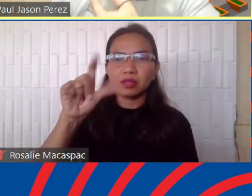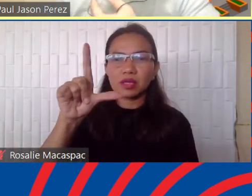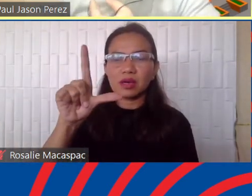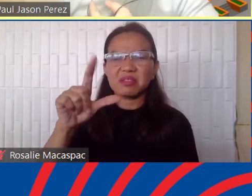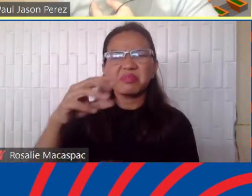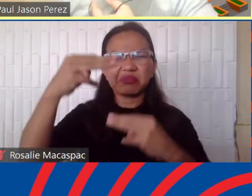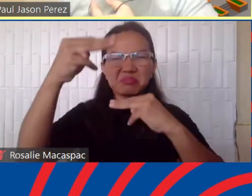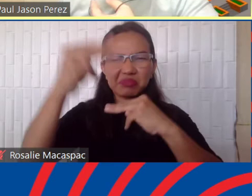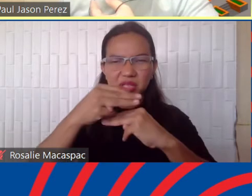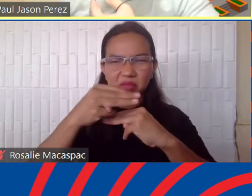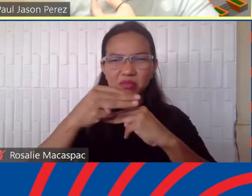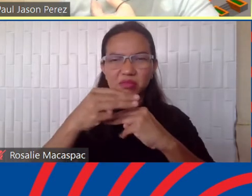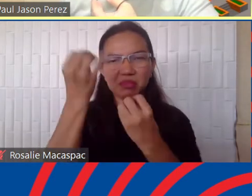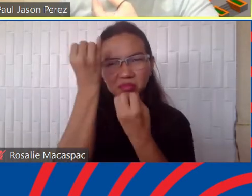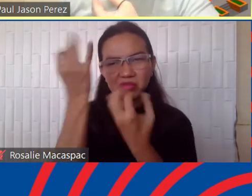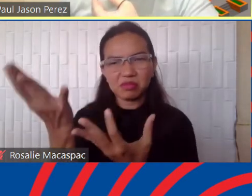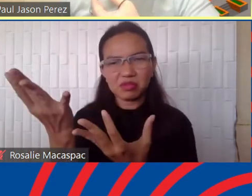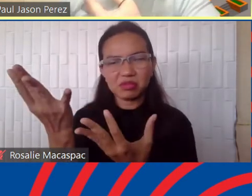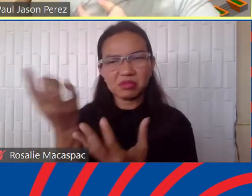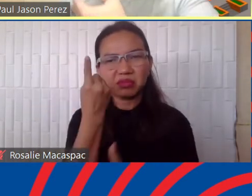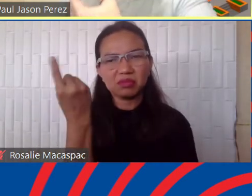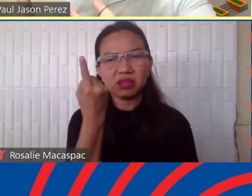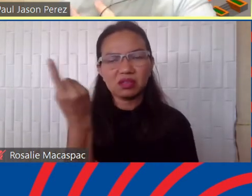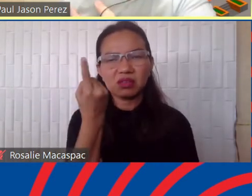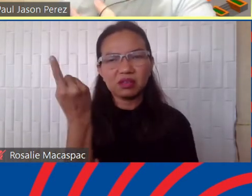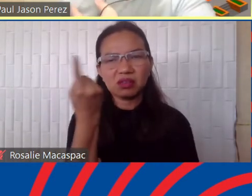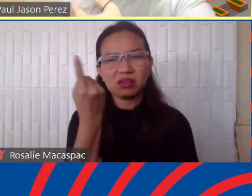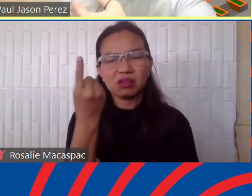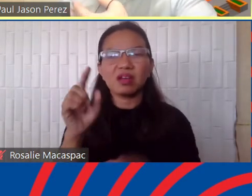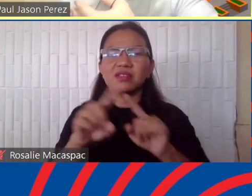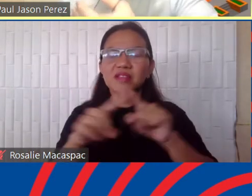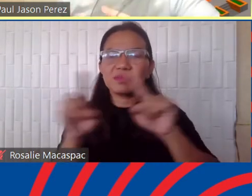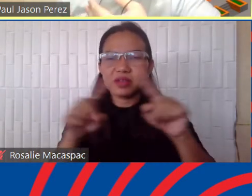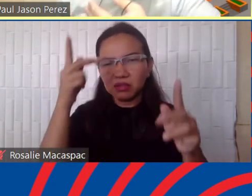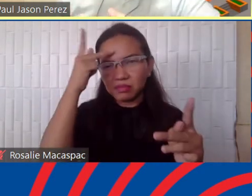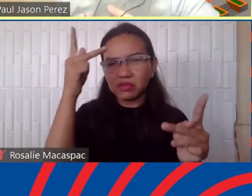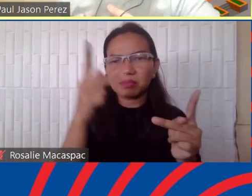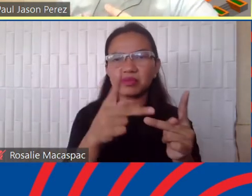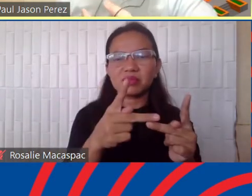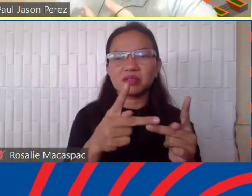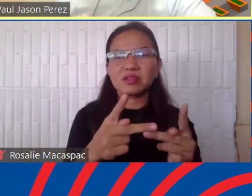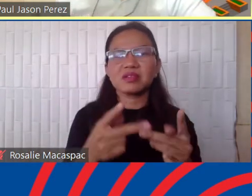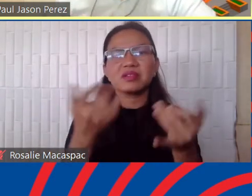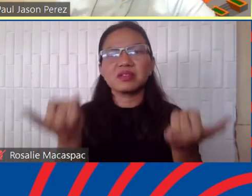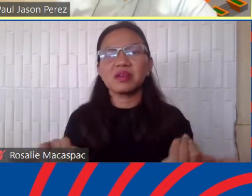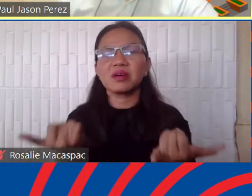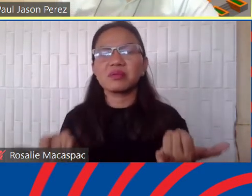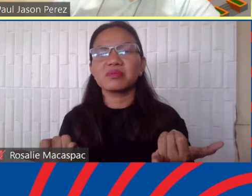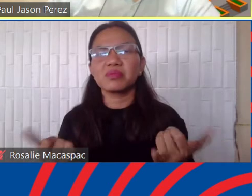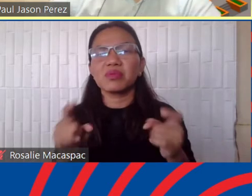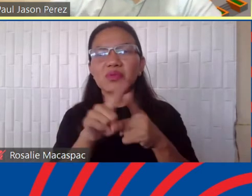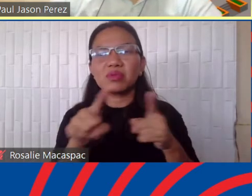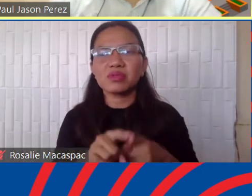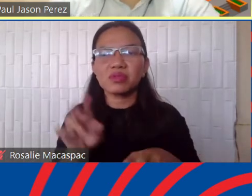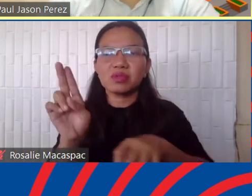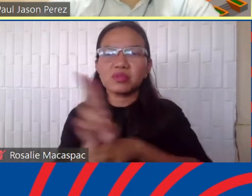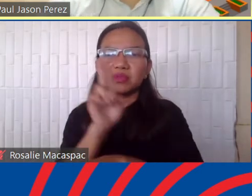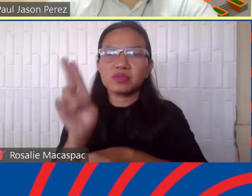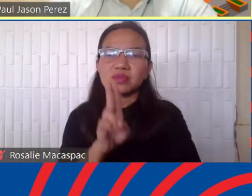information is really has a different purpose. Right now, it's also being used as